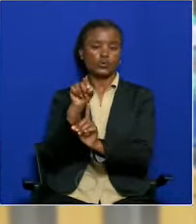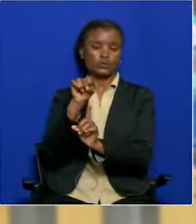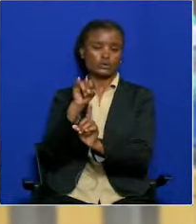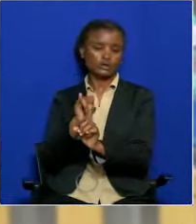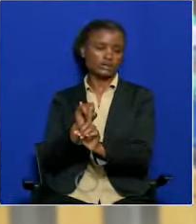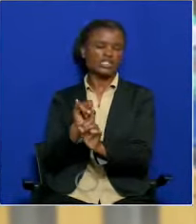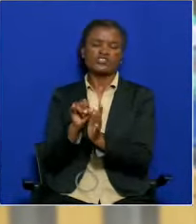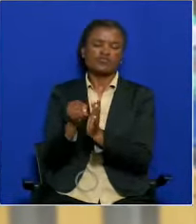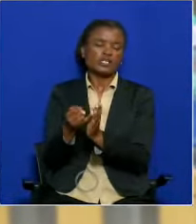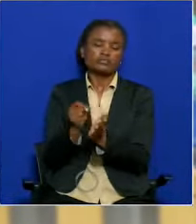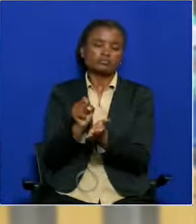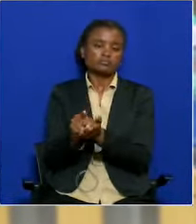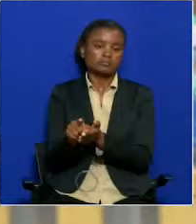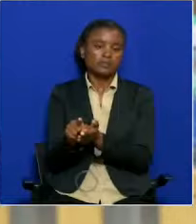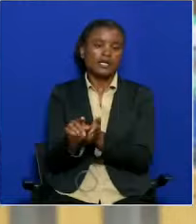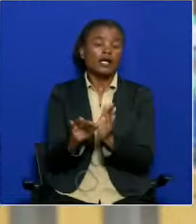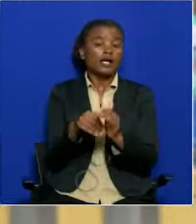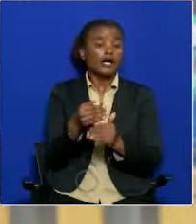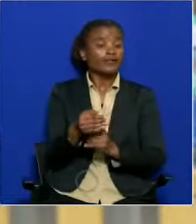you, gives you money.